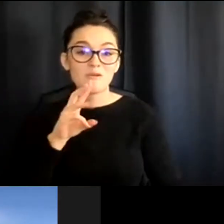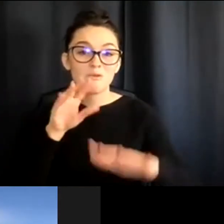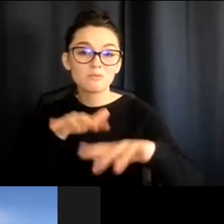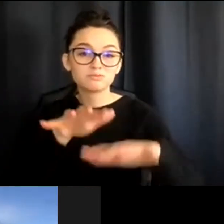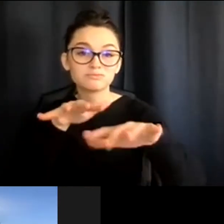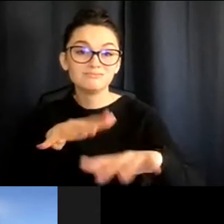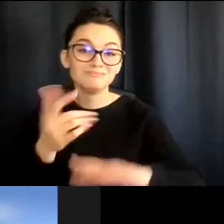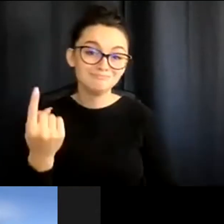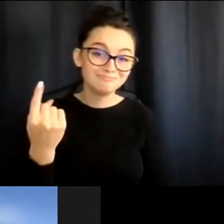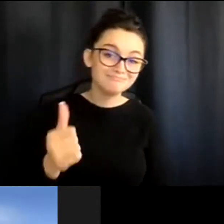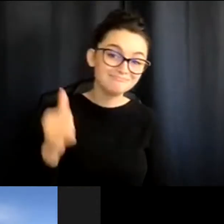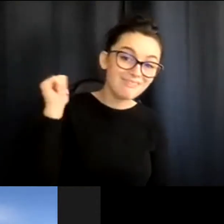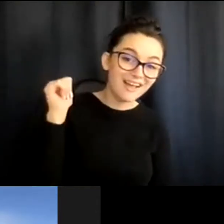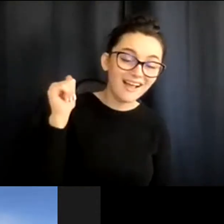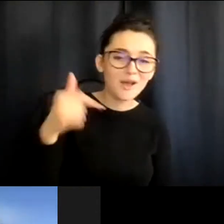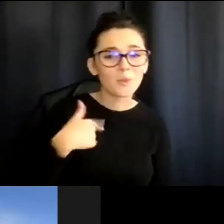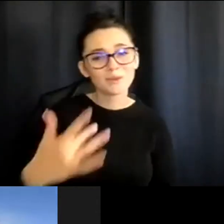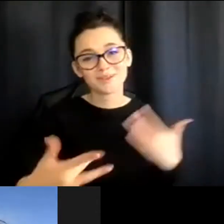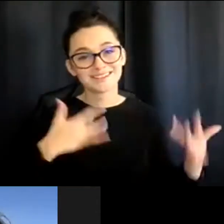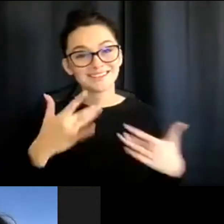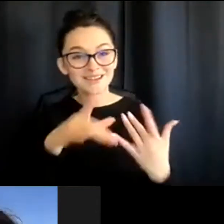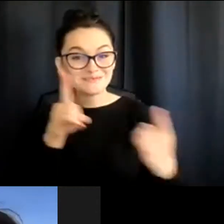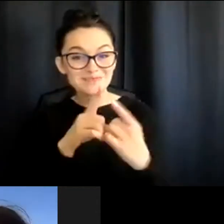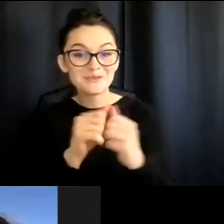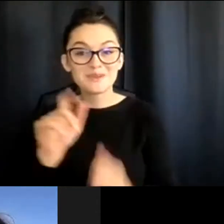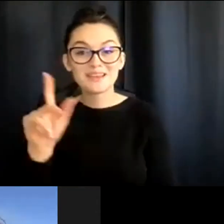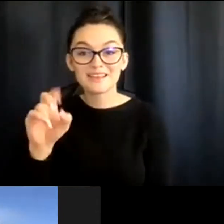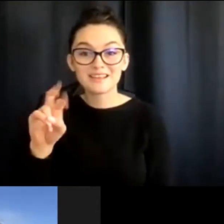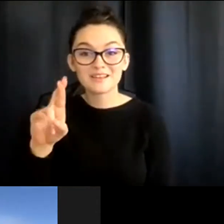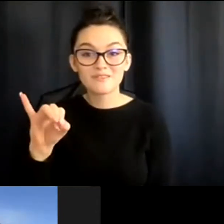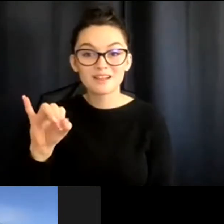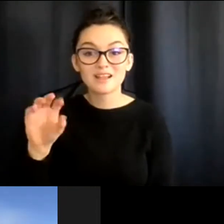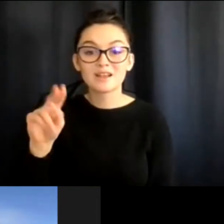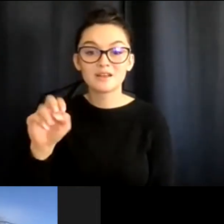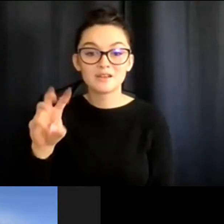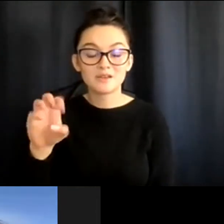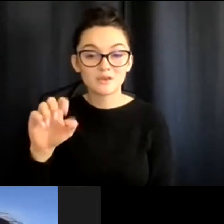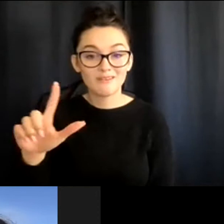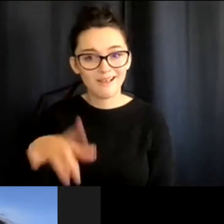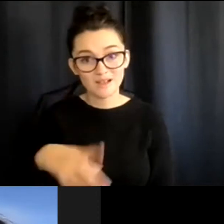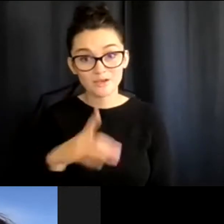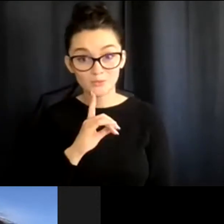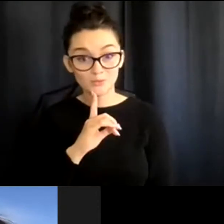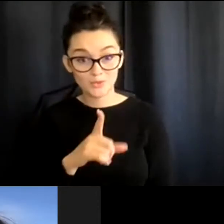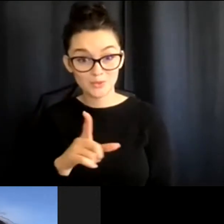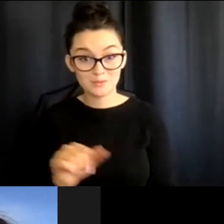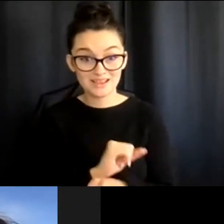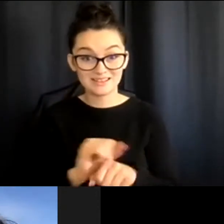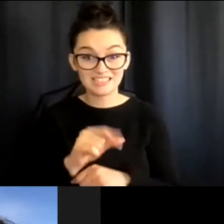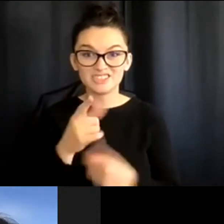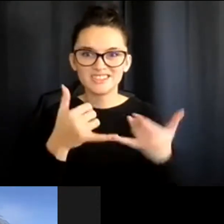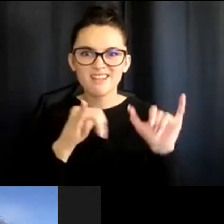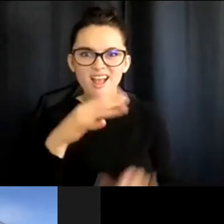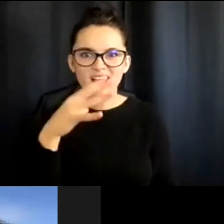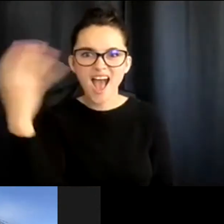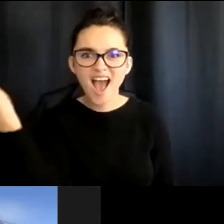we're so excited to meet with Carrie Newell today. So I'll tell you, in true Carrie Newell fashion, she's still out on the ocean with a trip